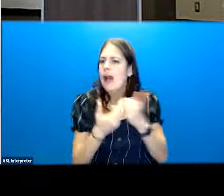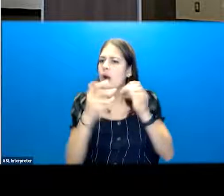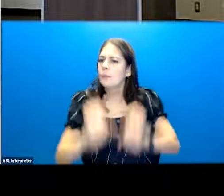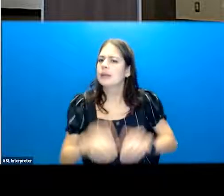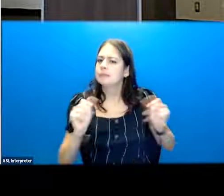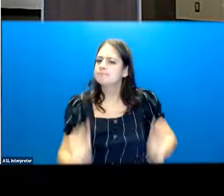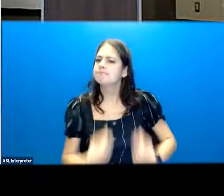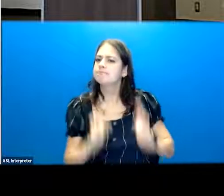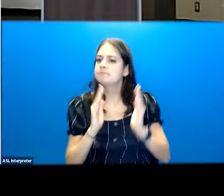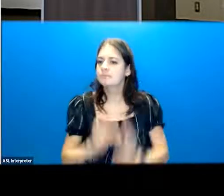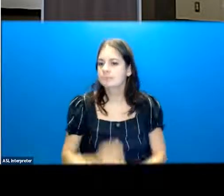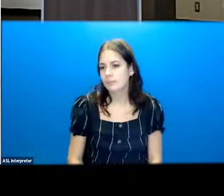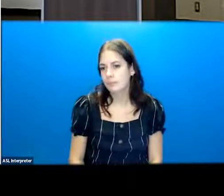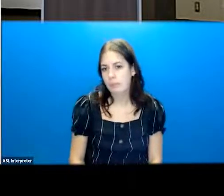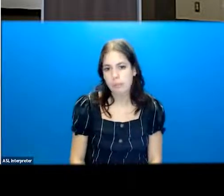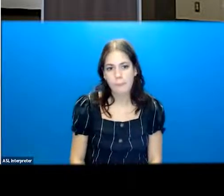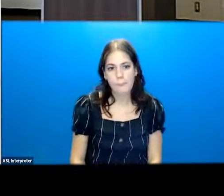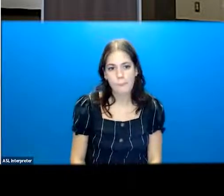address them.